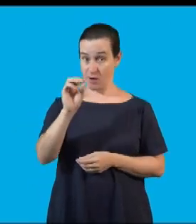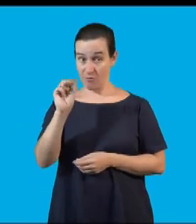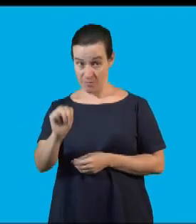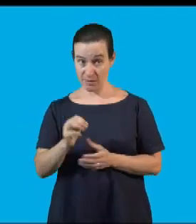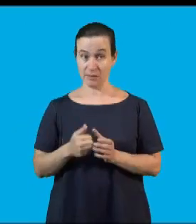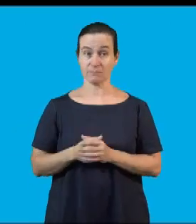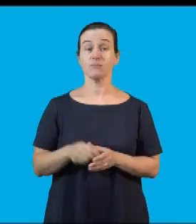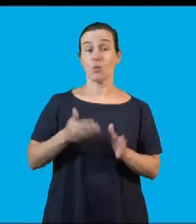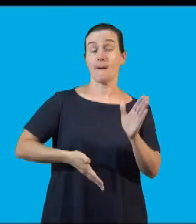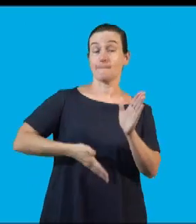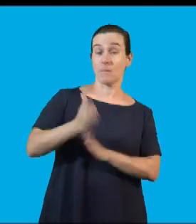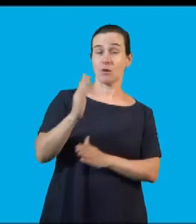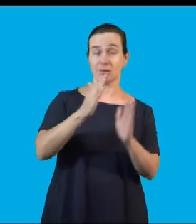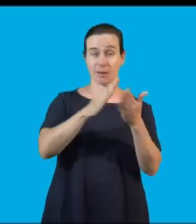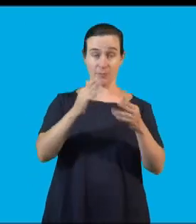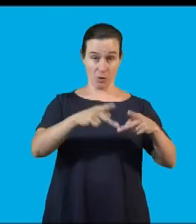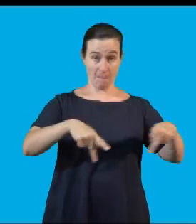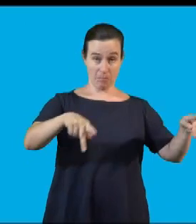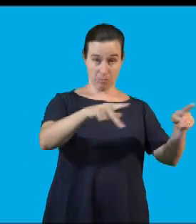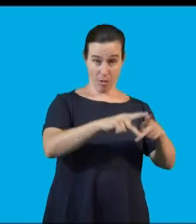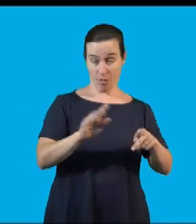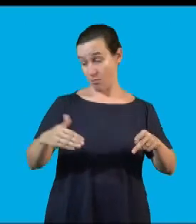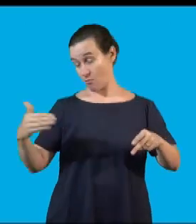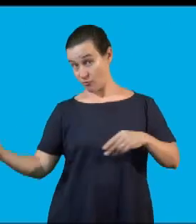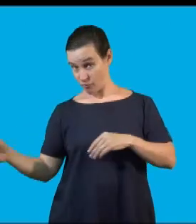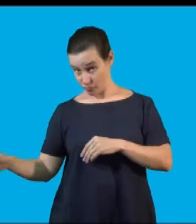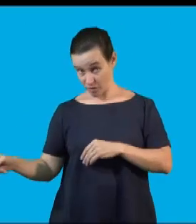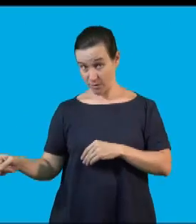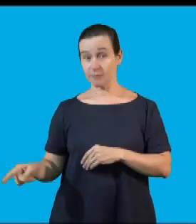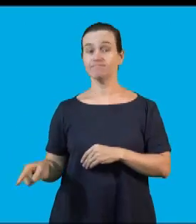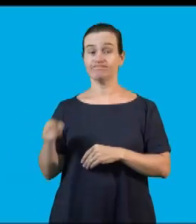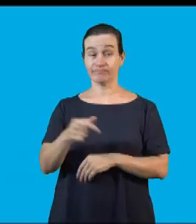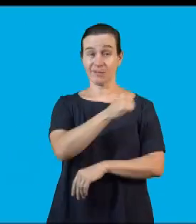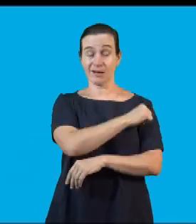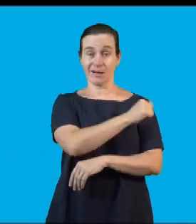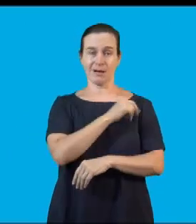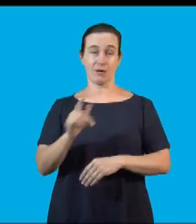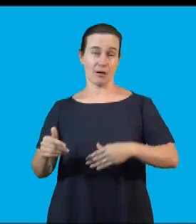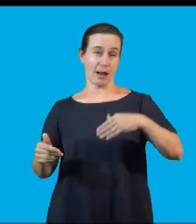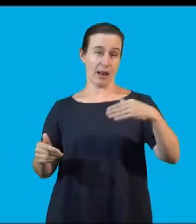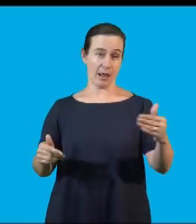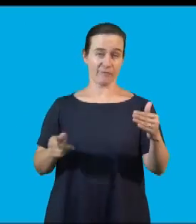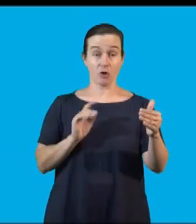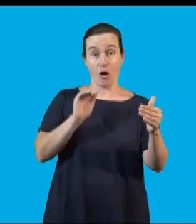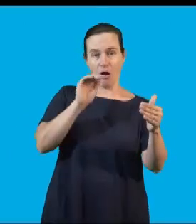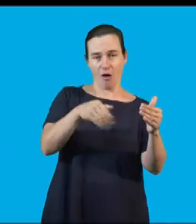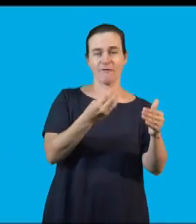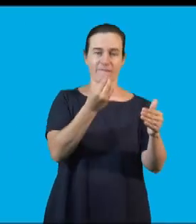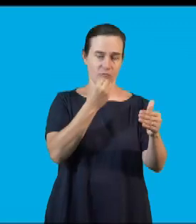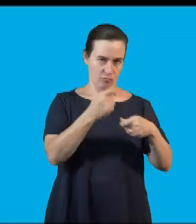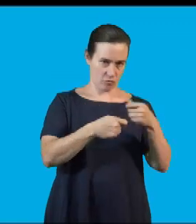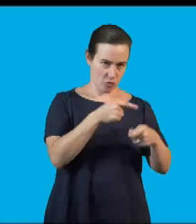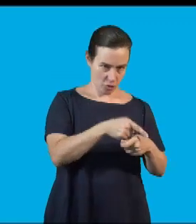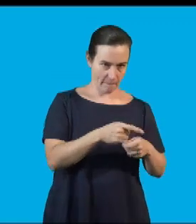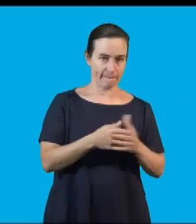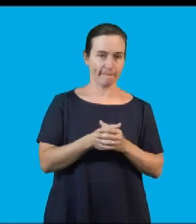for 300 meters. You will pass the community park on your right. The clinic is located on the left just after the